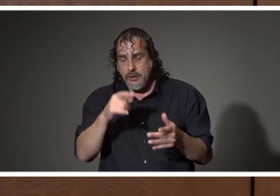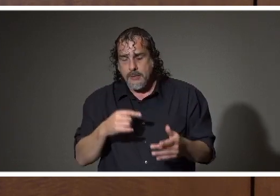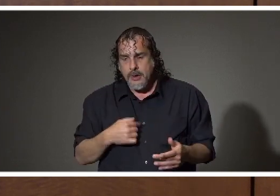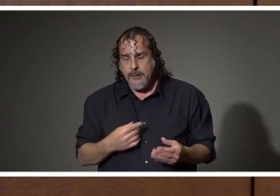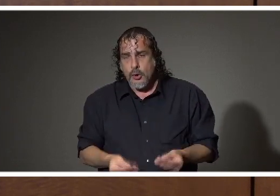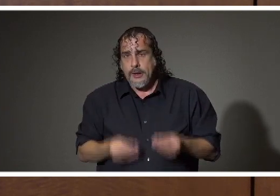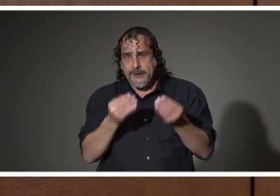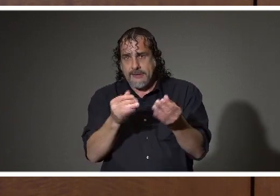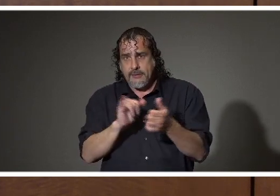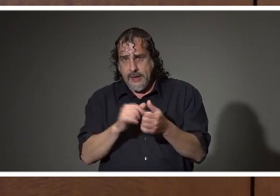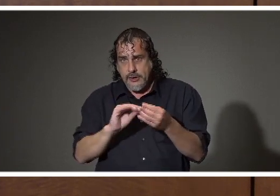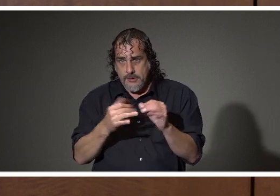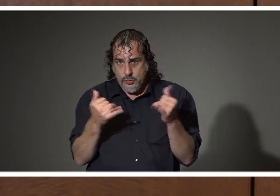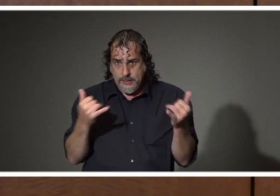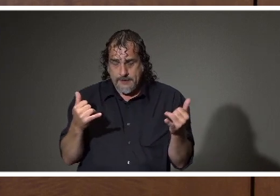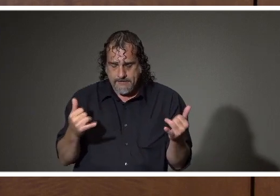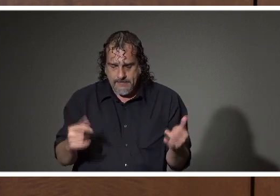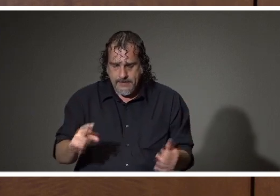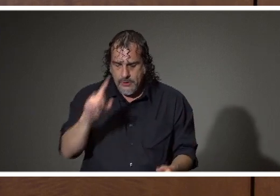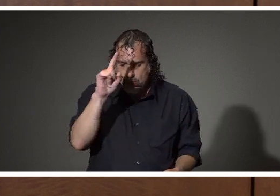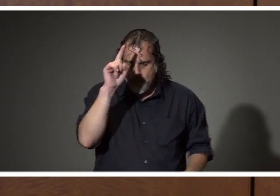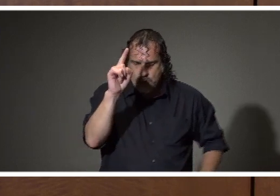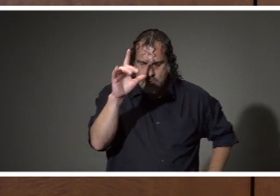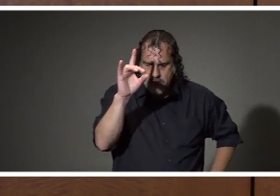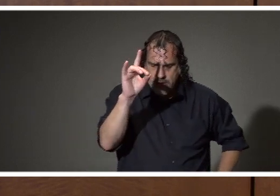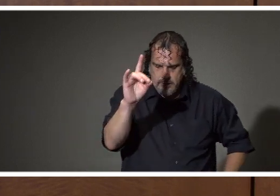number at this time. That's